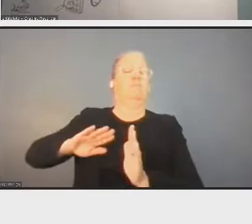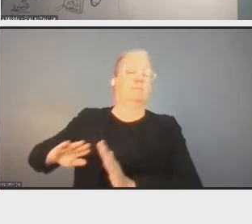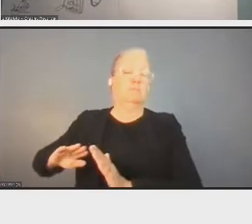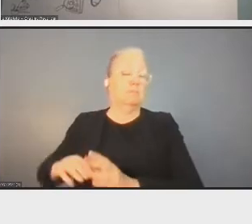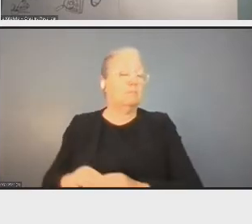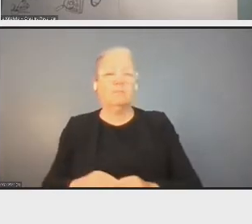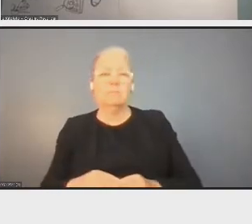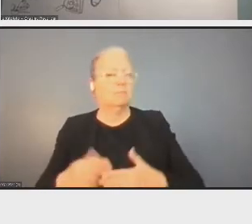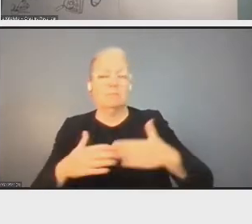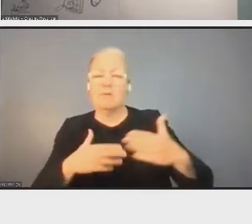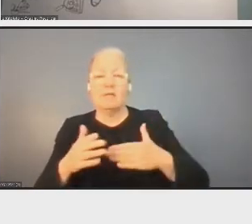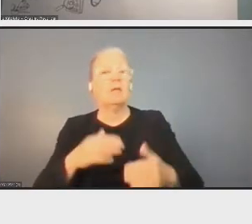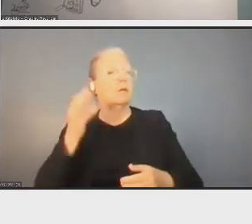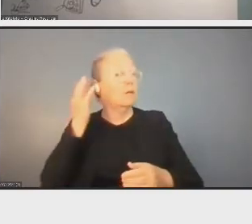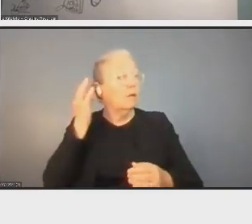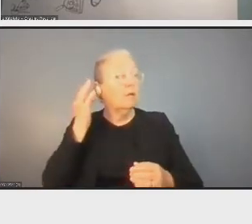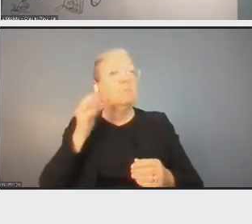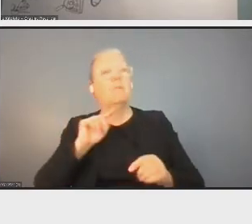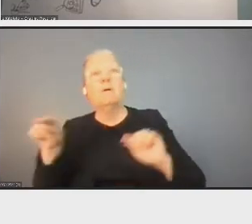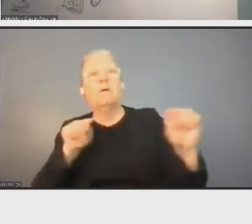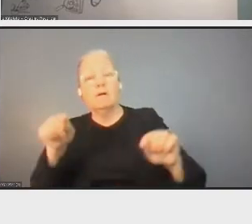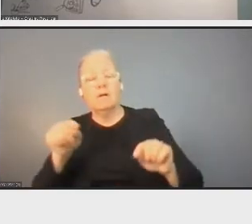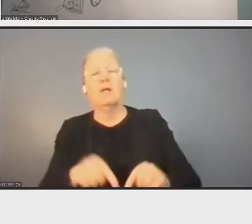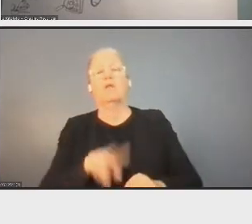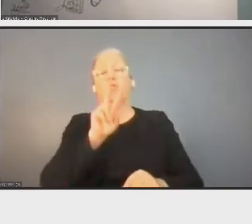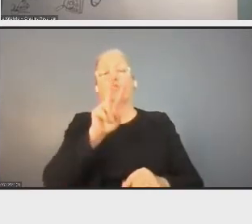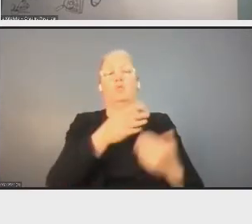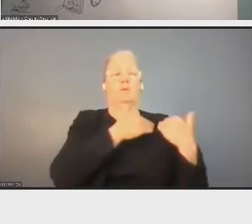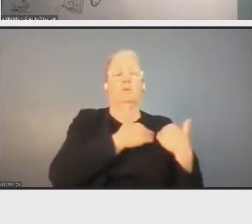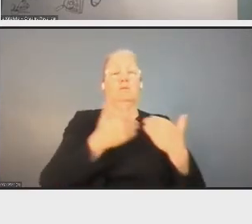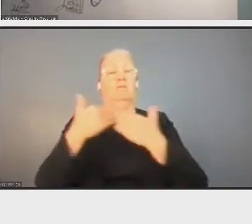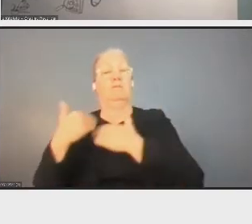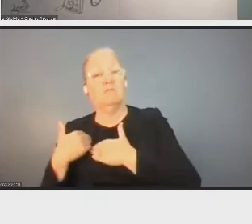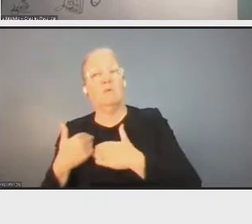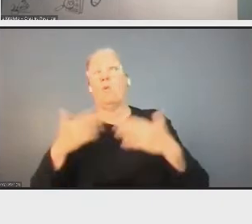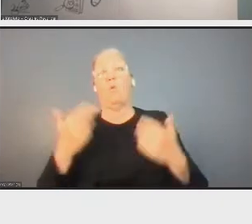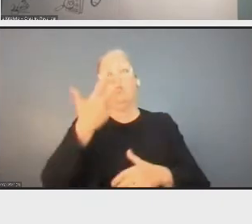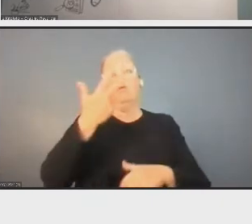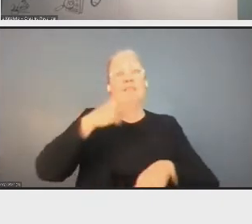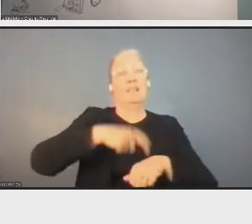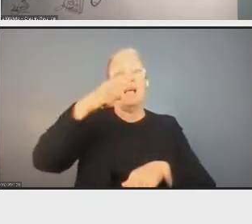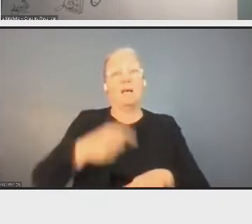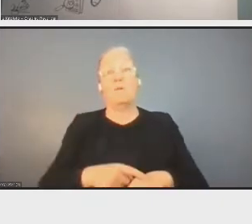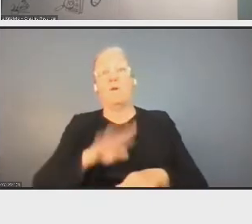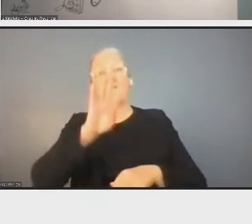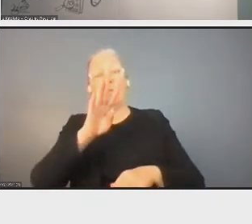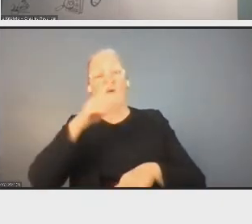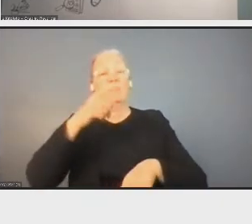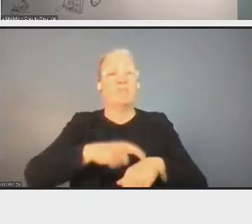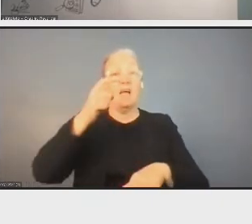are, have had this double burden, right? As we say, double, triple, quadruple for Indigenous